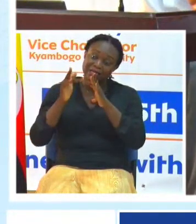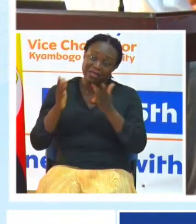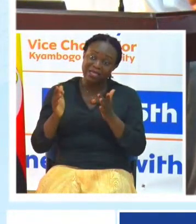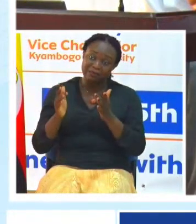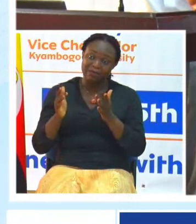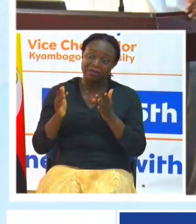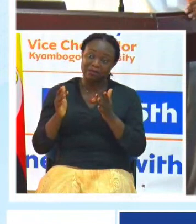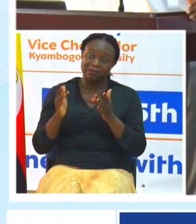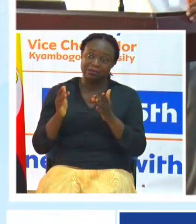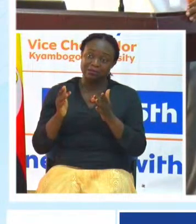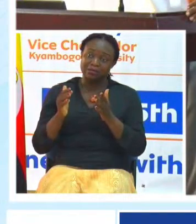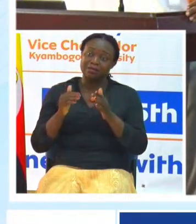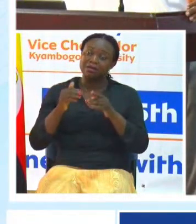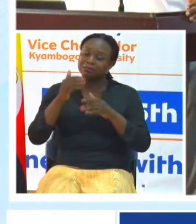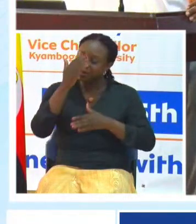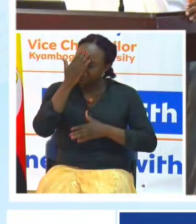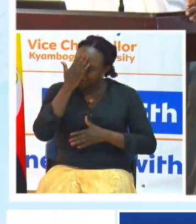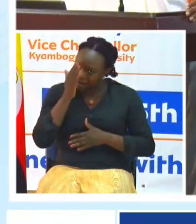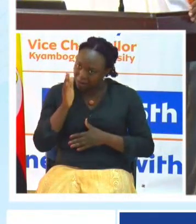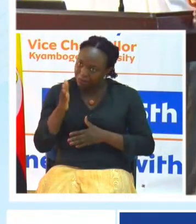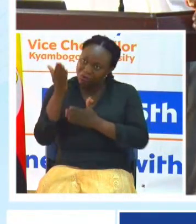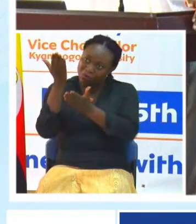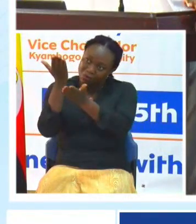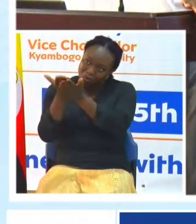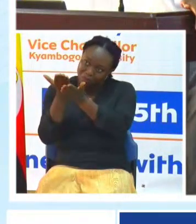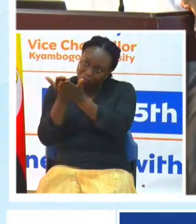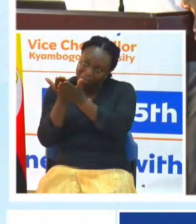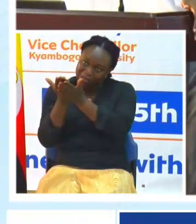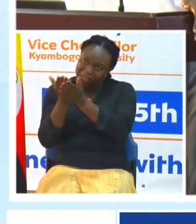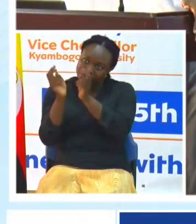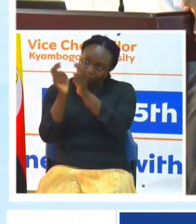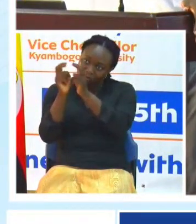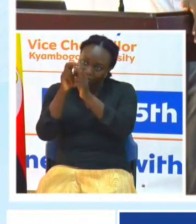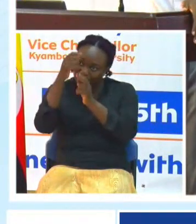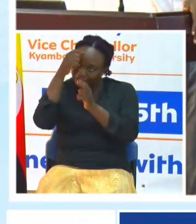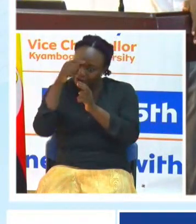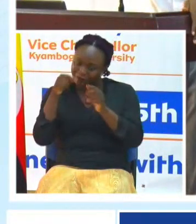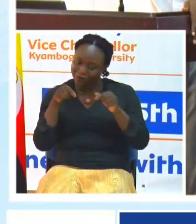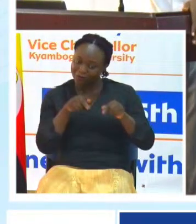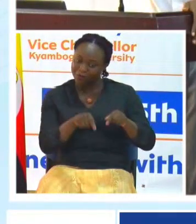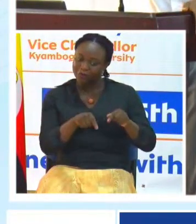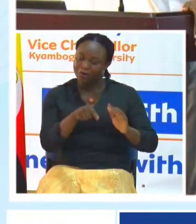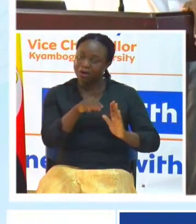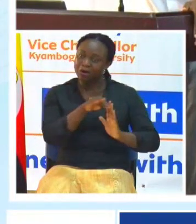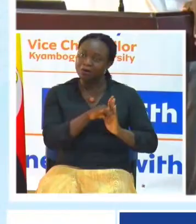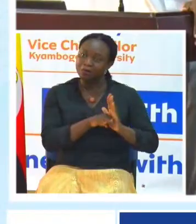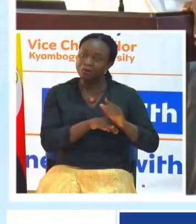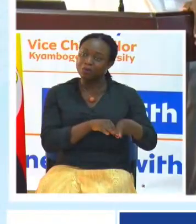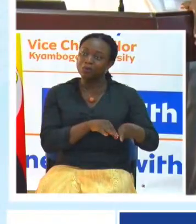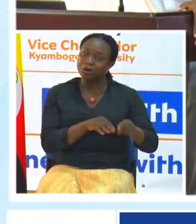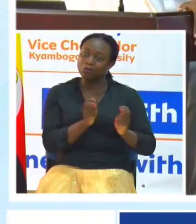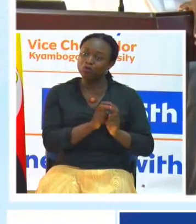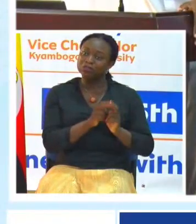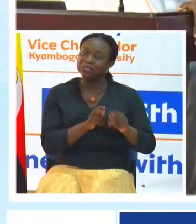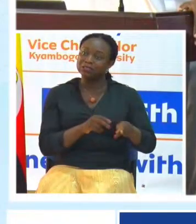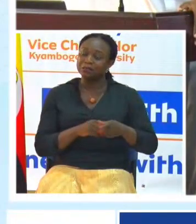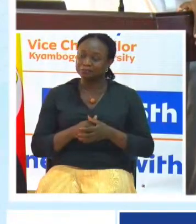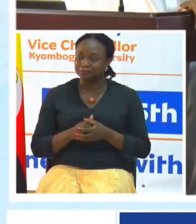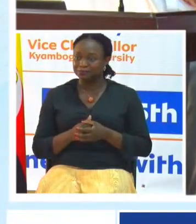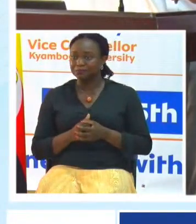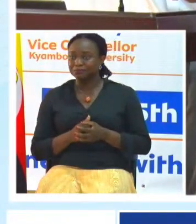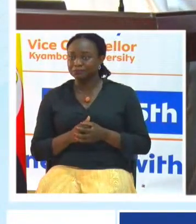in a professional way, requesting for the contact of your program or the faculty that you wish to apply